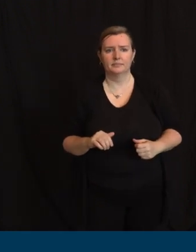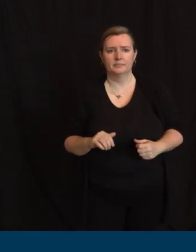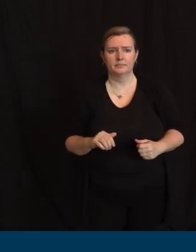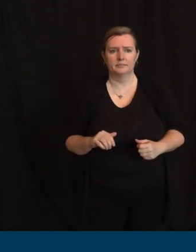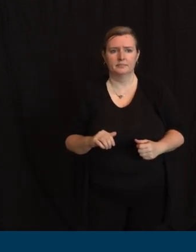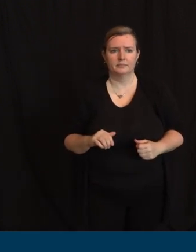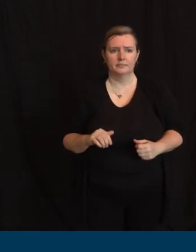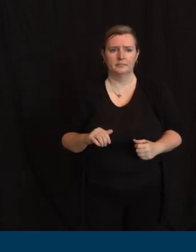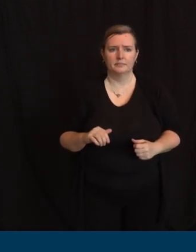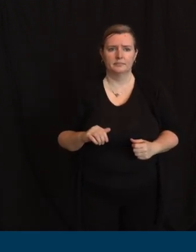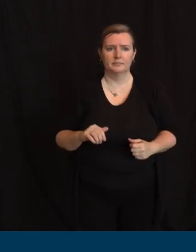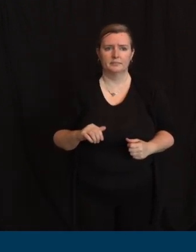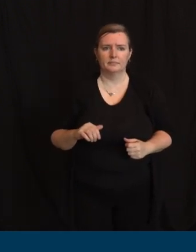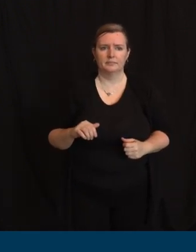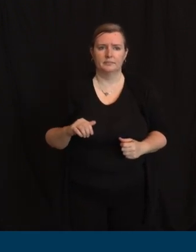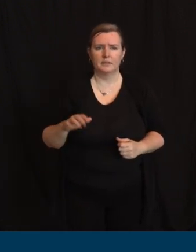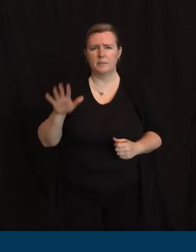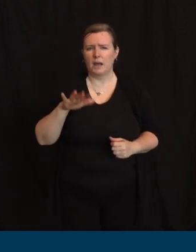44.8%.